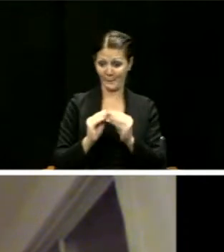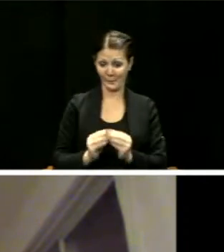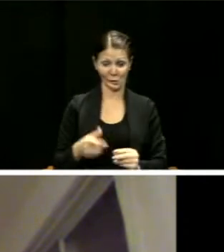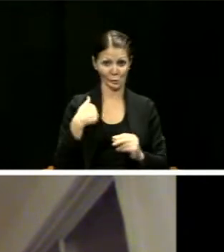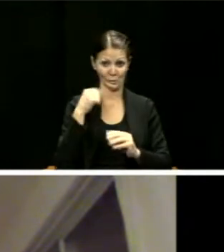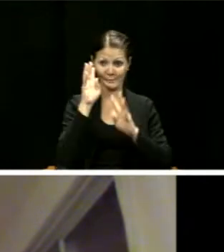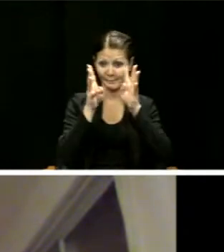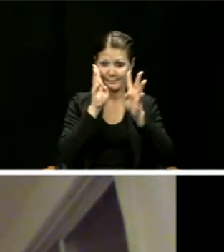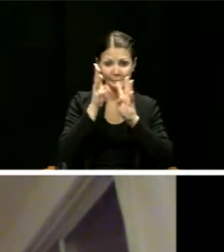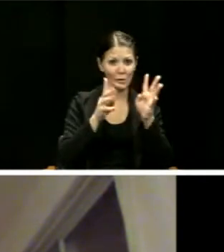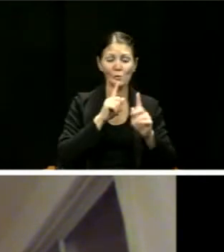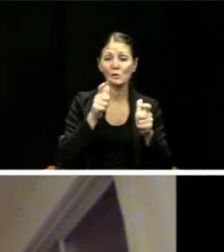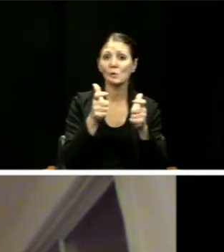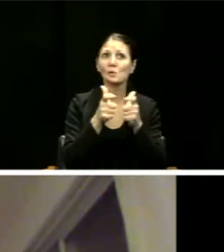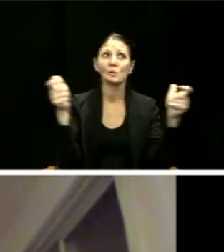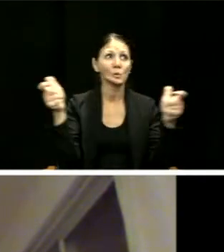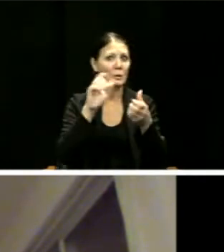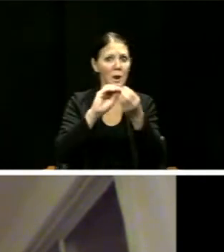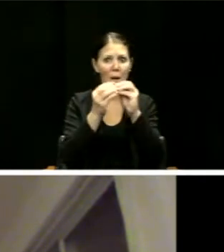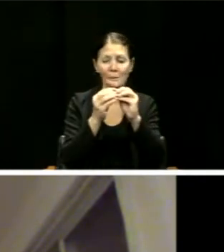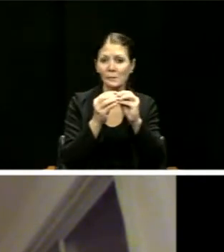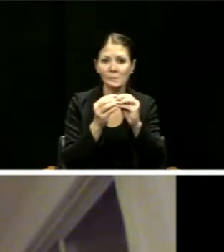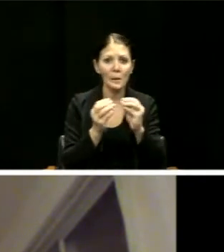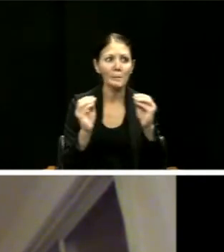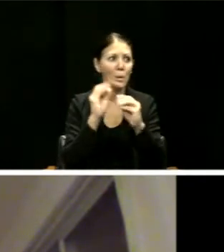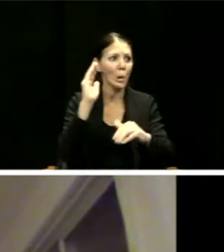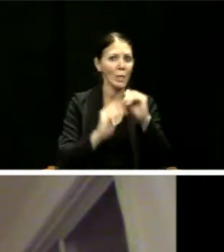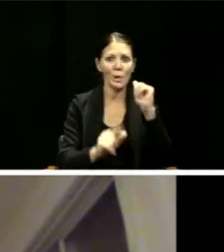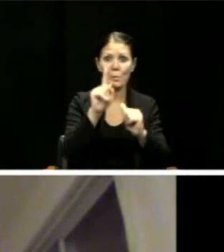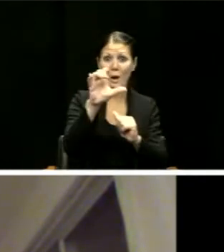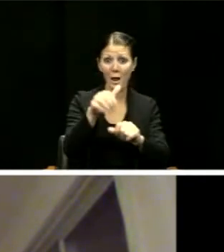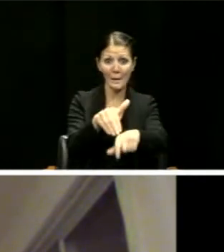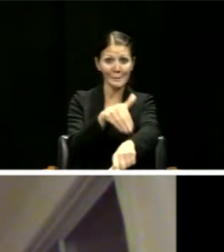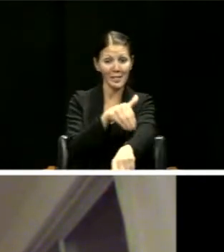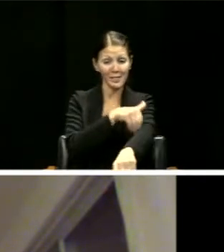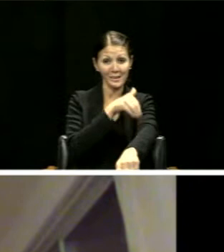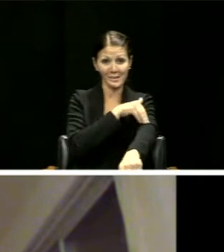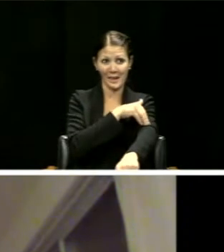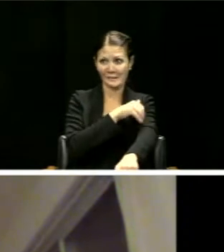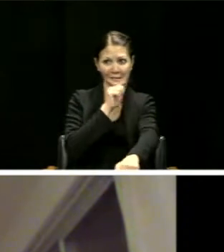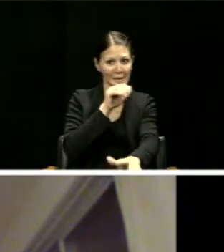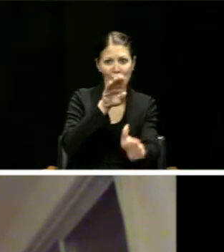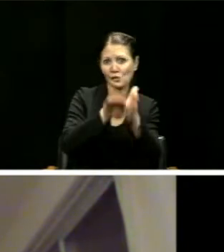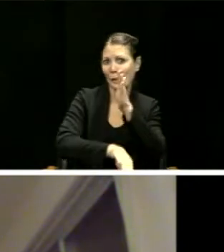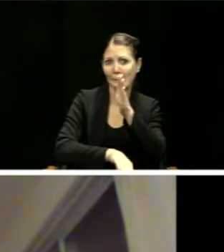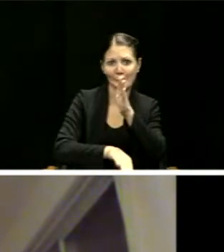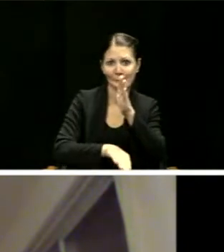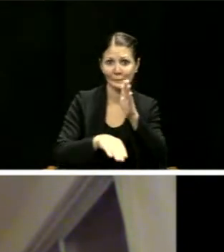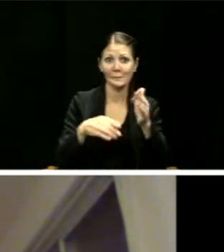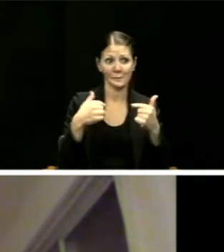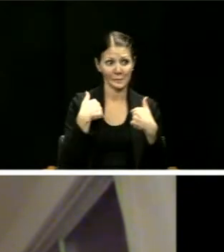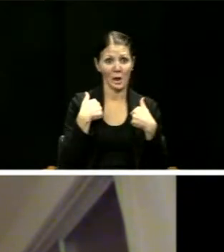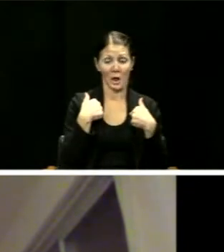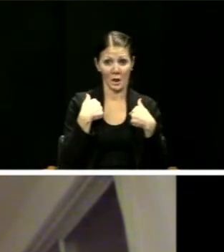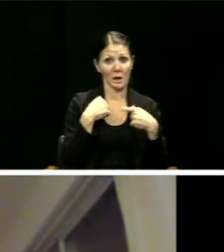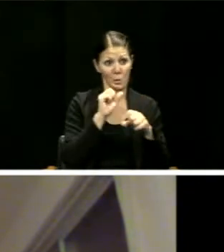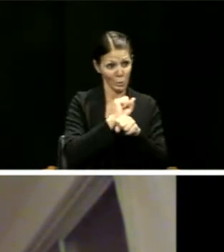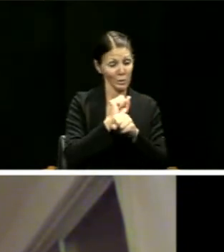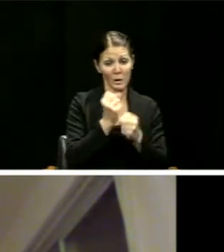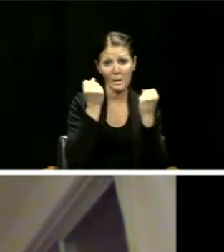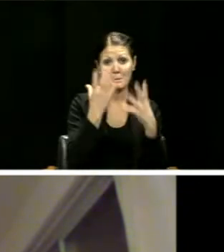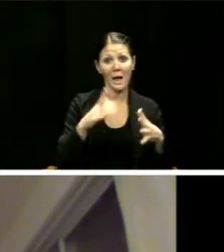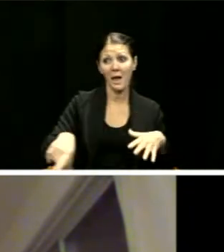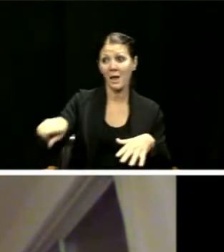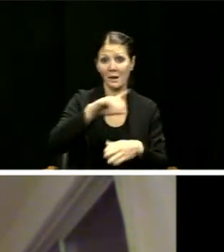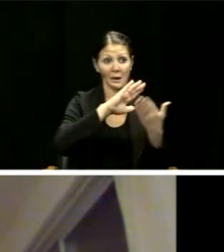were huge numbers. I mean, we're talking about greater than $100 million. And work with a lot of communities across Connecticut.